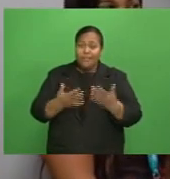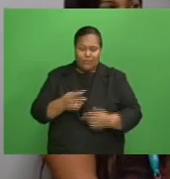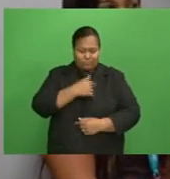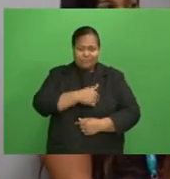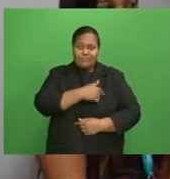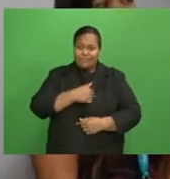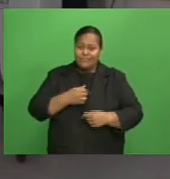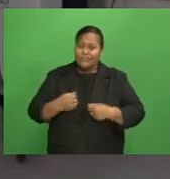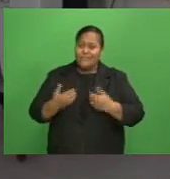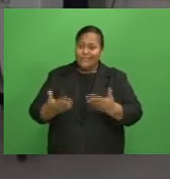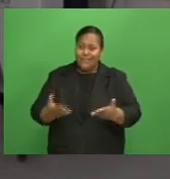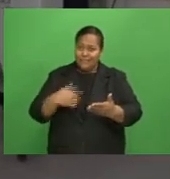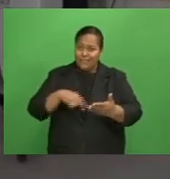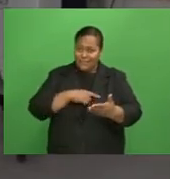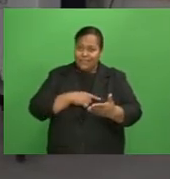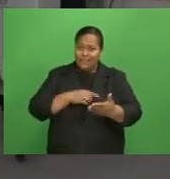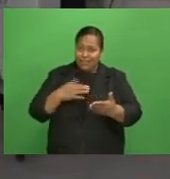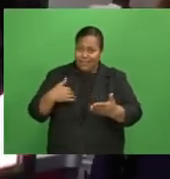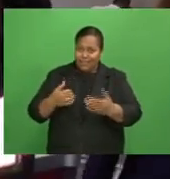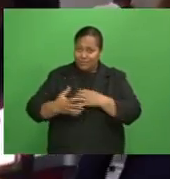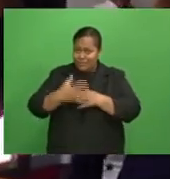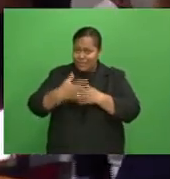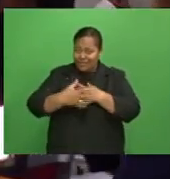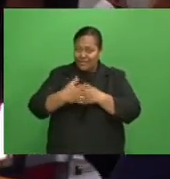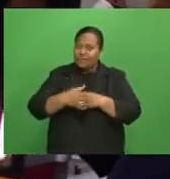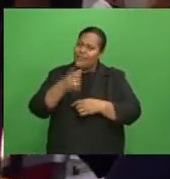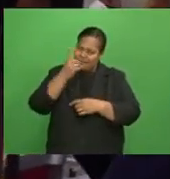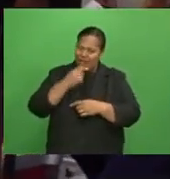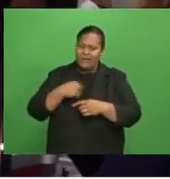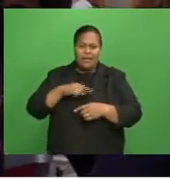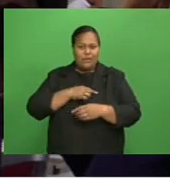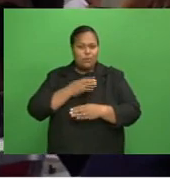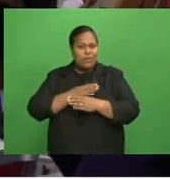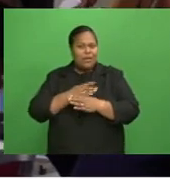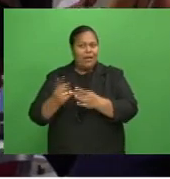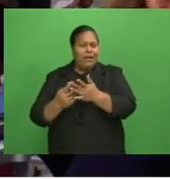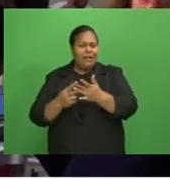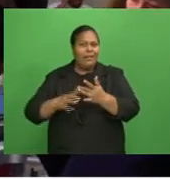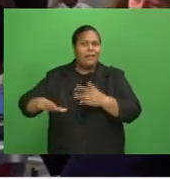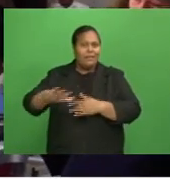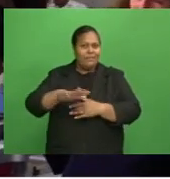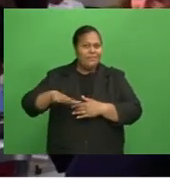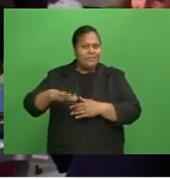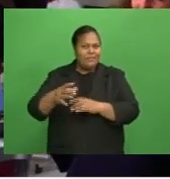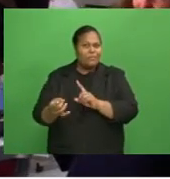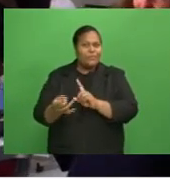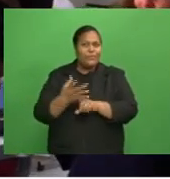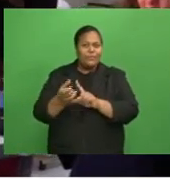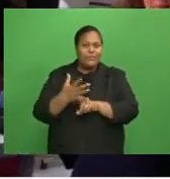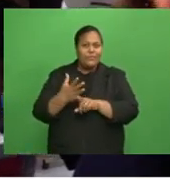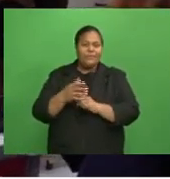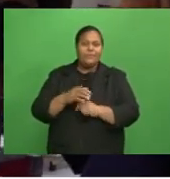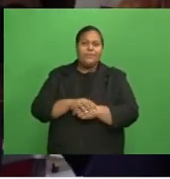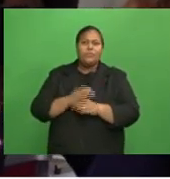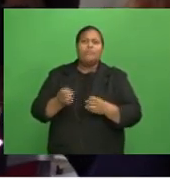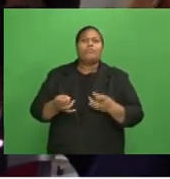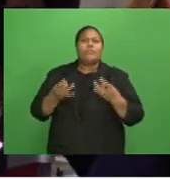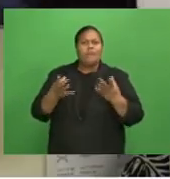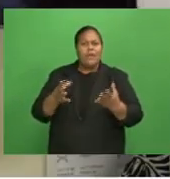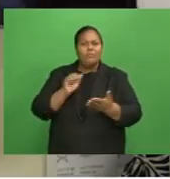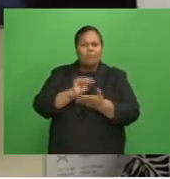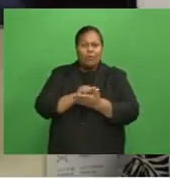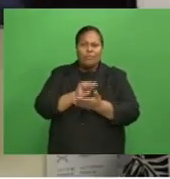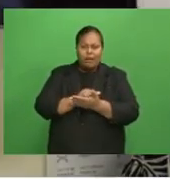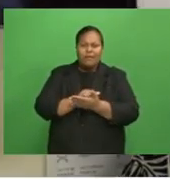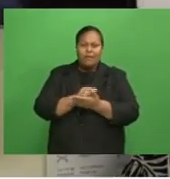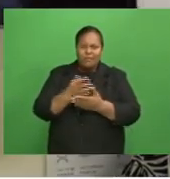oxygen machine has been able to enable us to work on other areas that are important in providing adequate oxygenation